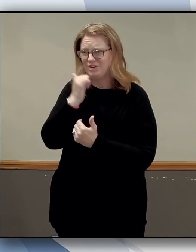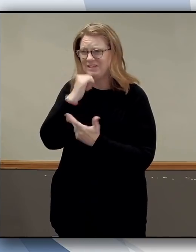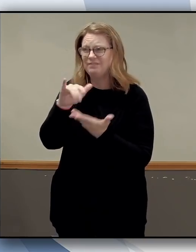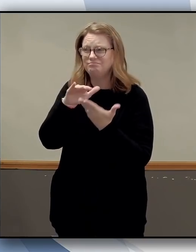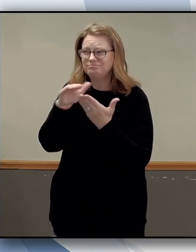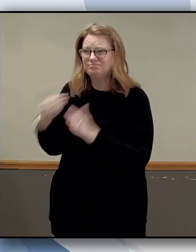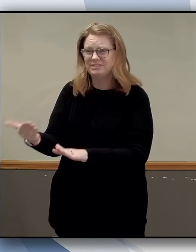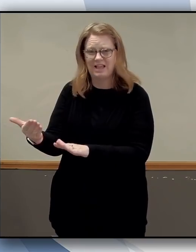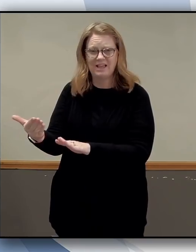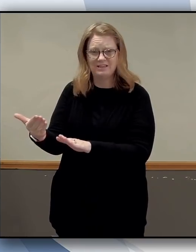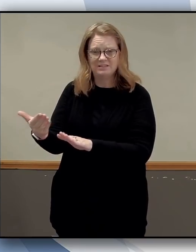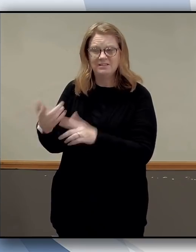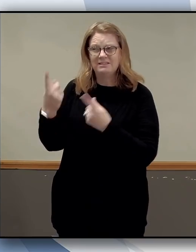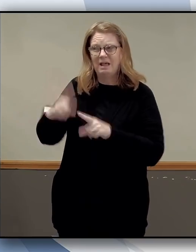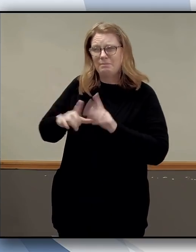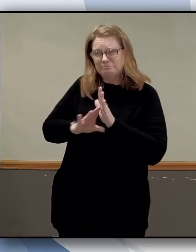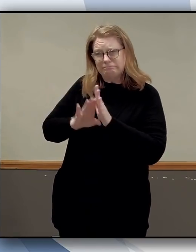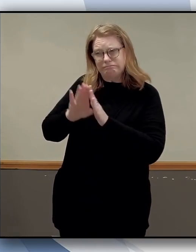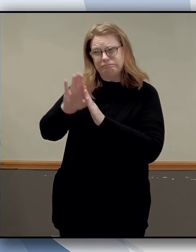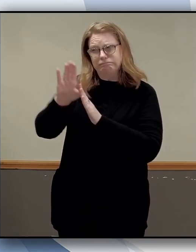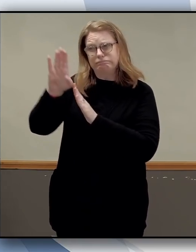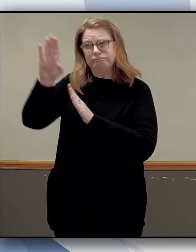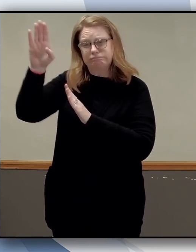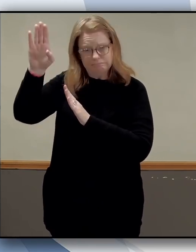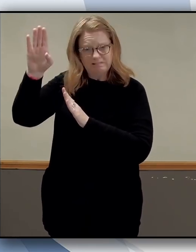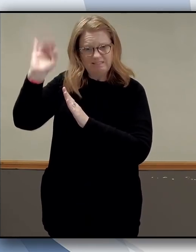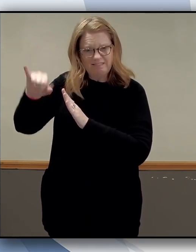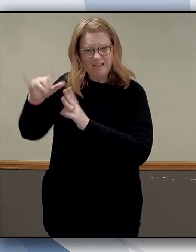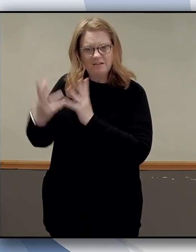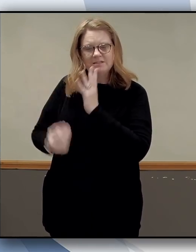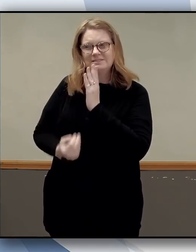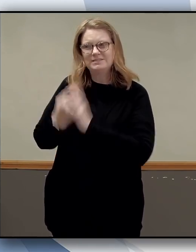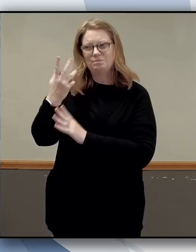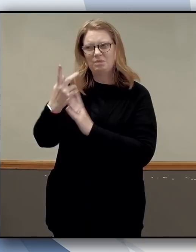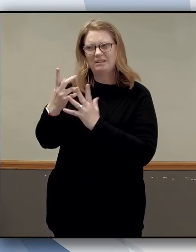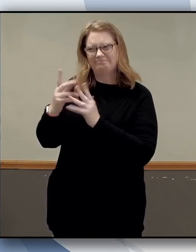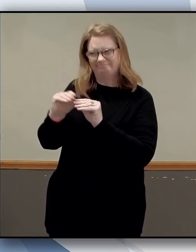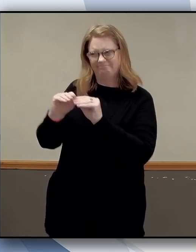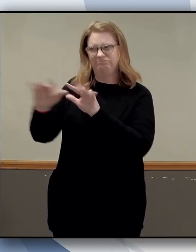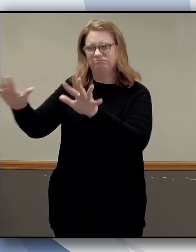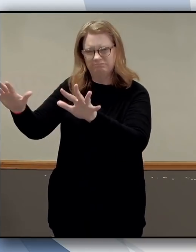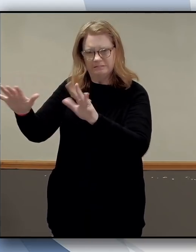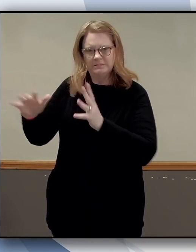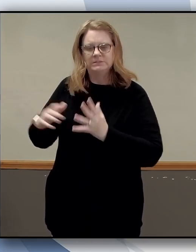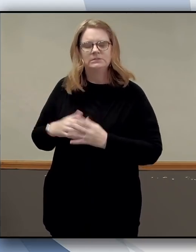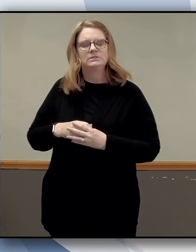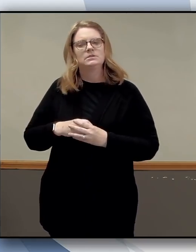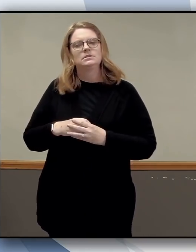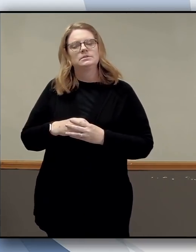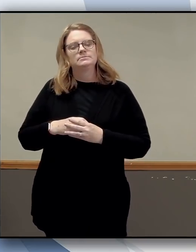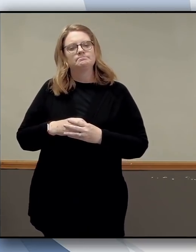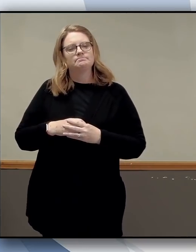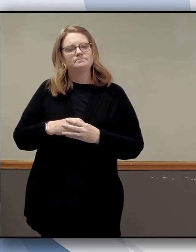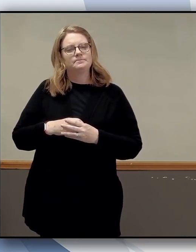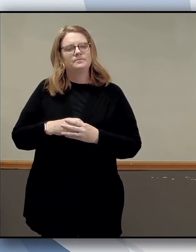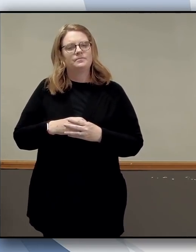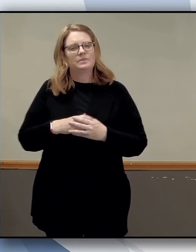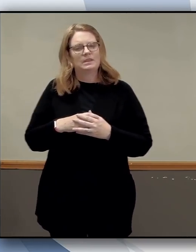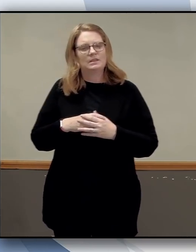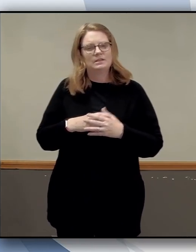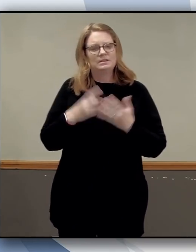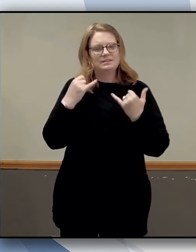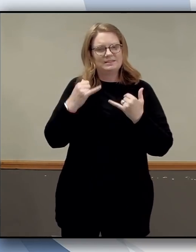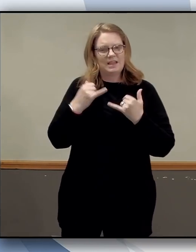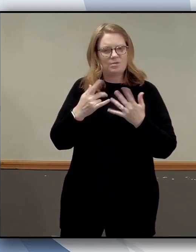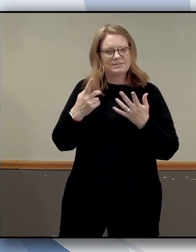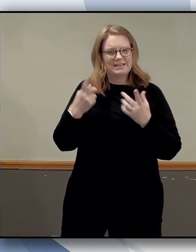a peak of that spring onslaught. We knew that as it came, there